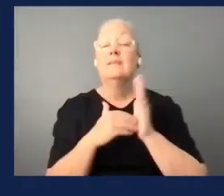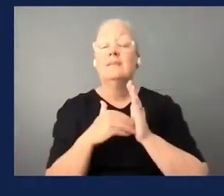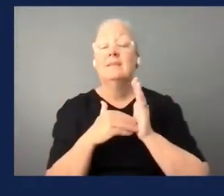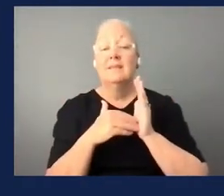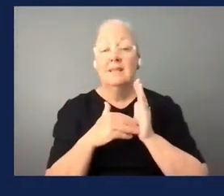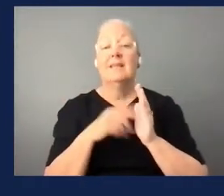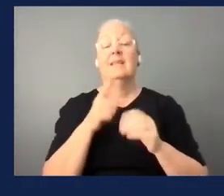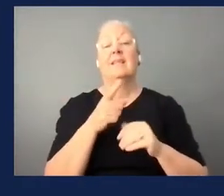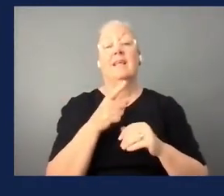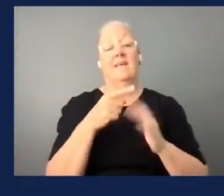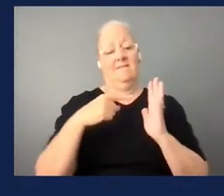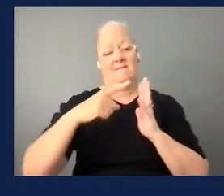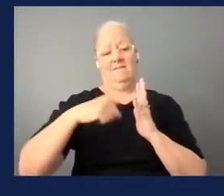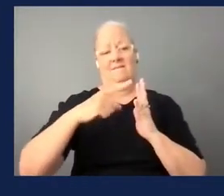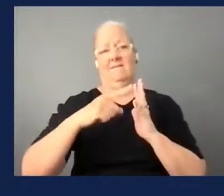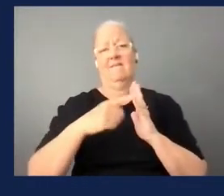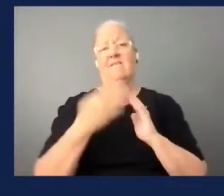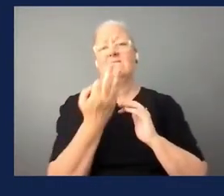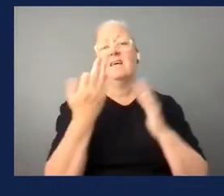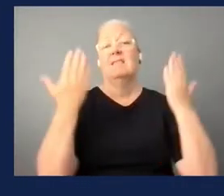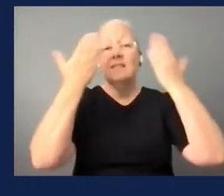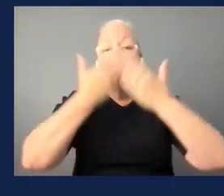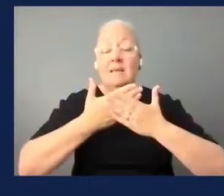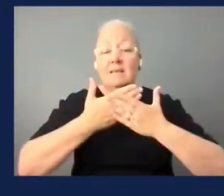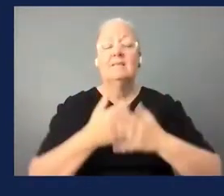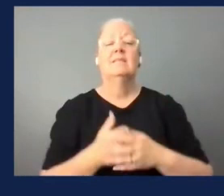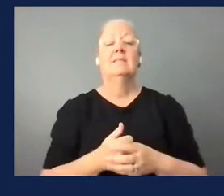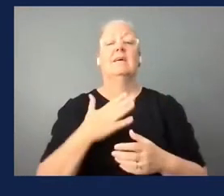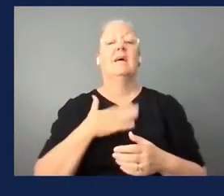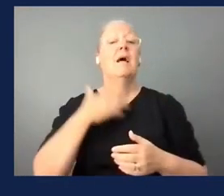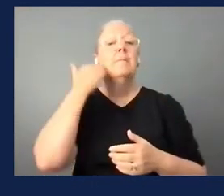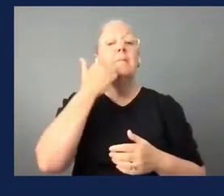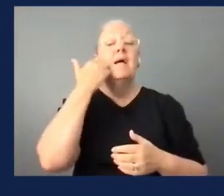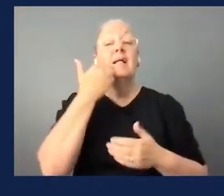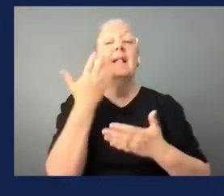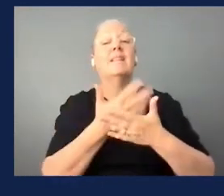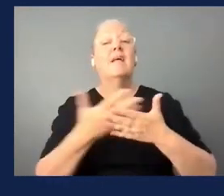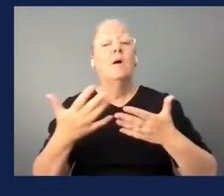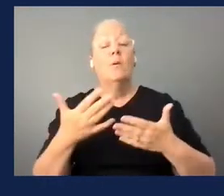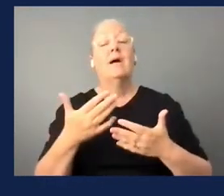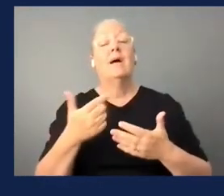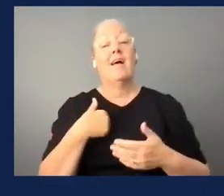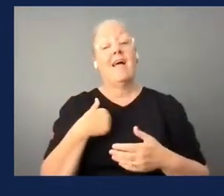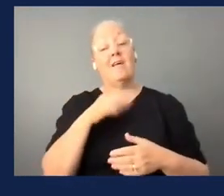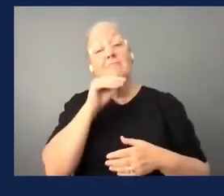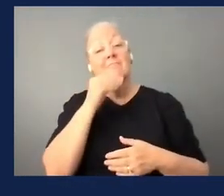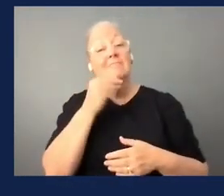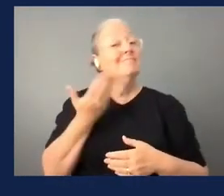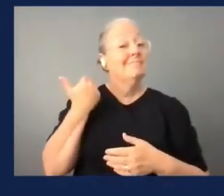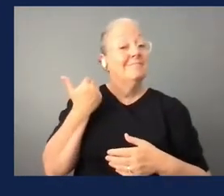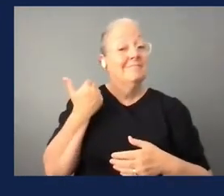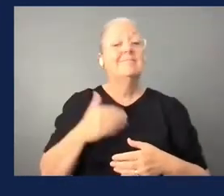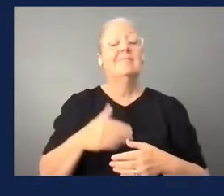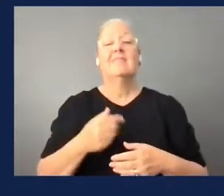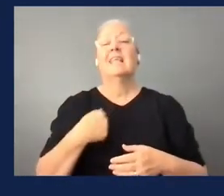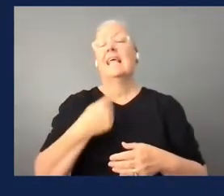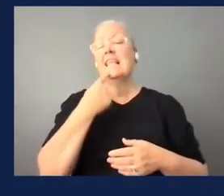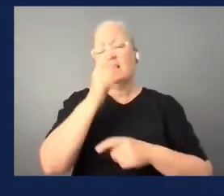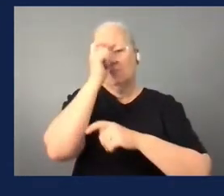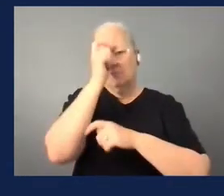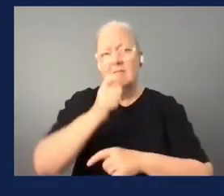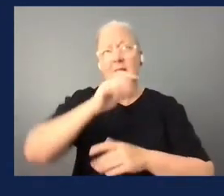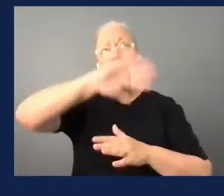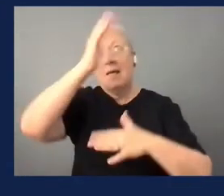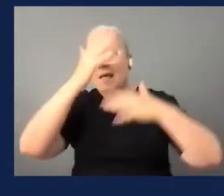here. In the Māori language, I just acknowledged the mountain and the rivers of